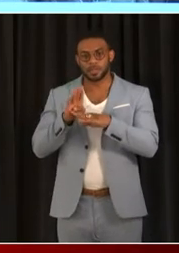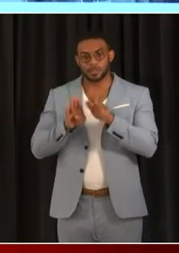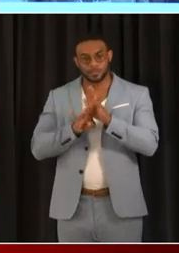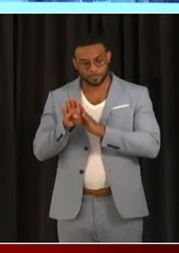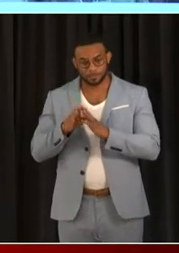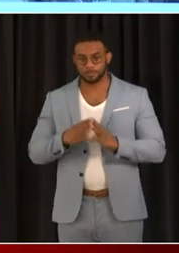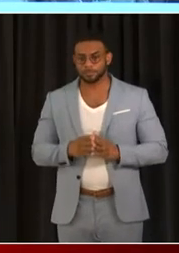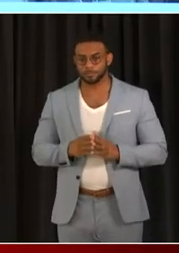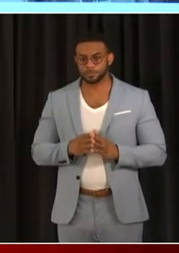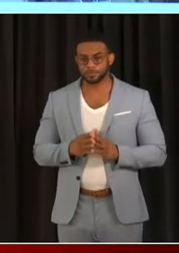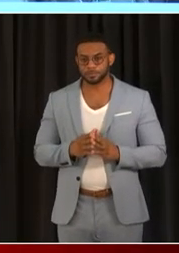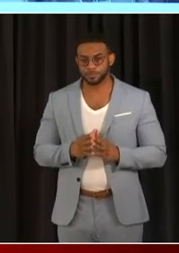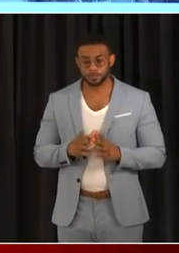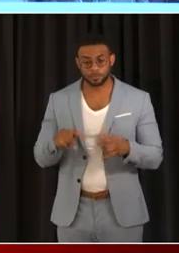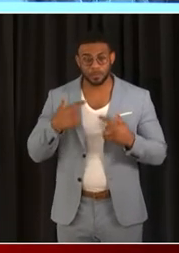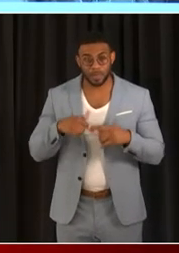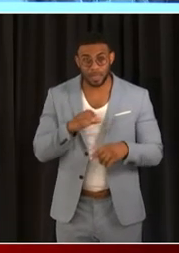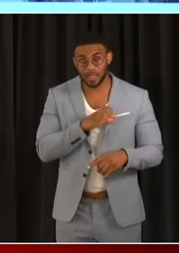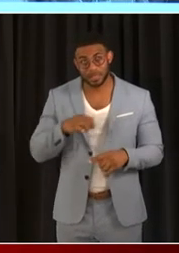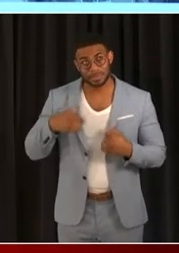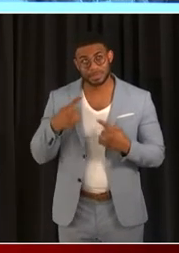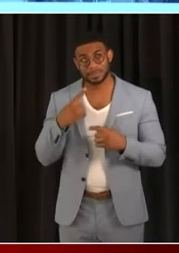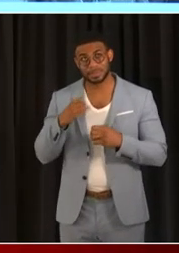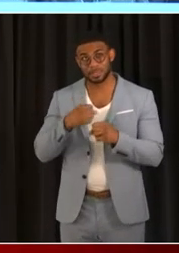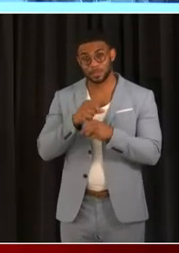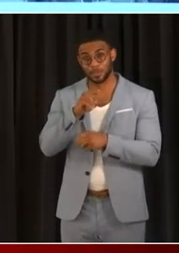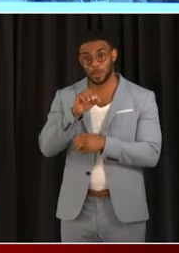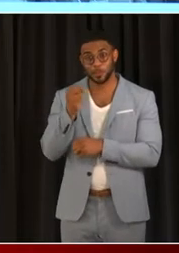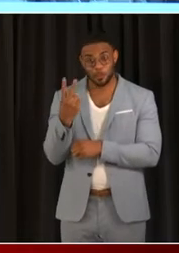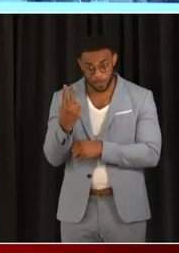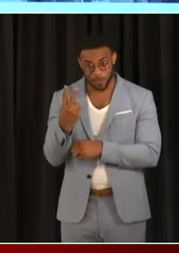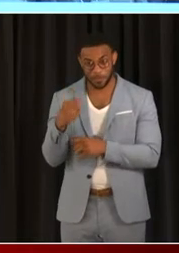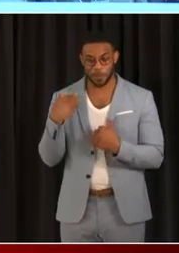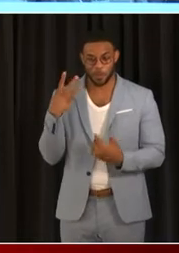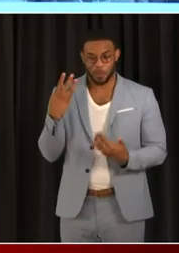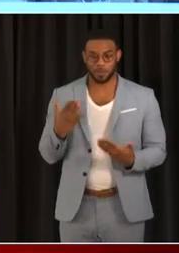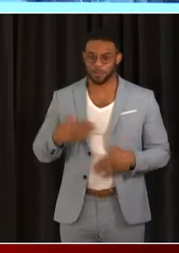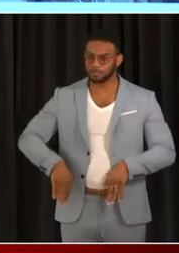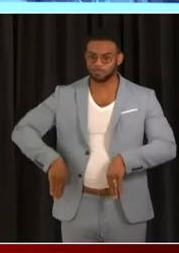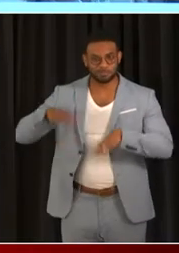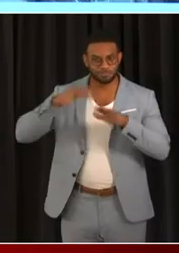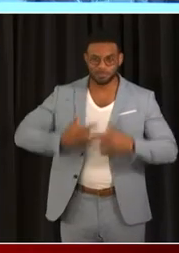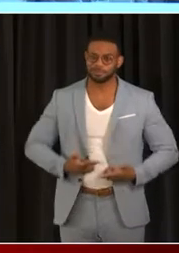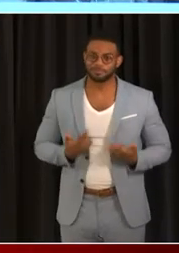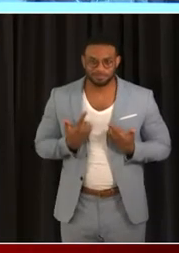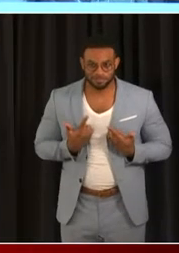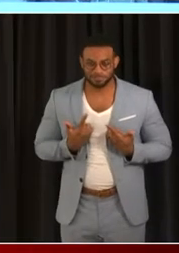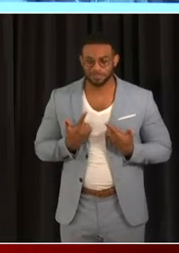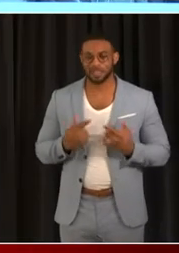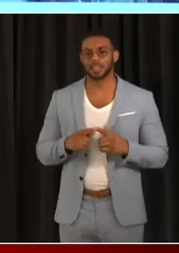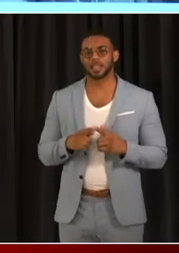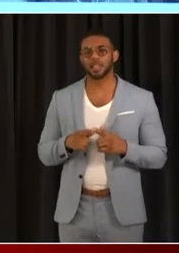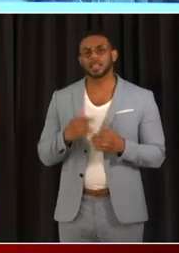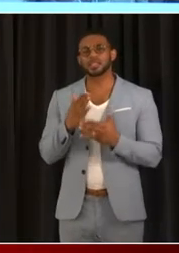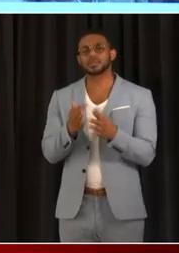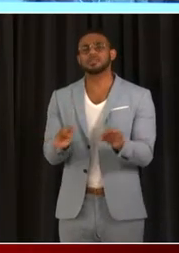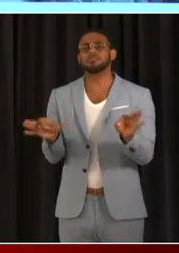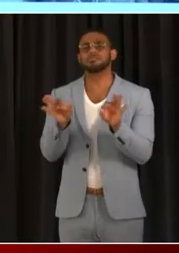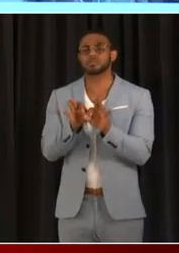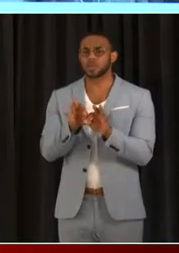Development. I've been on the Council since 2012, and I've been a Washingtonian my entire life. There are